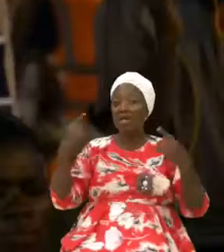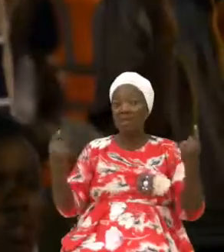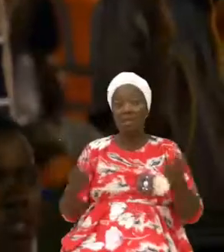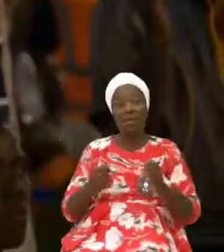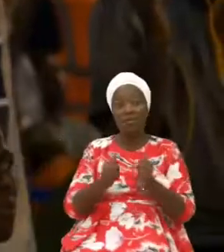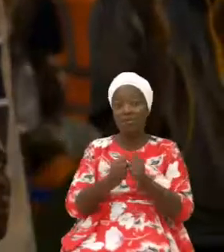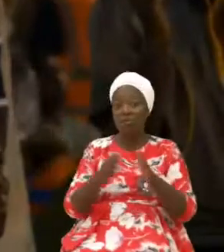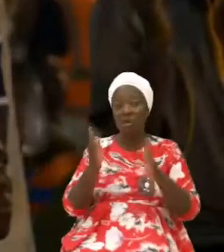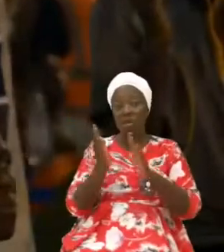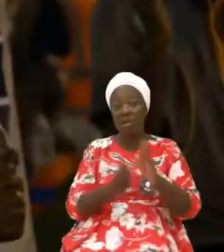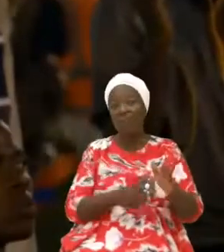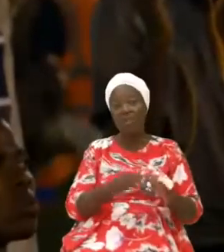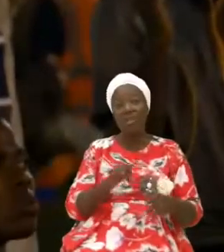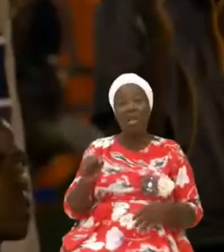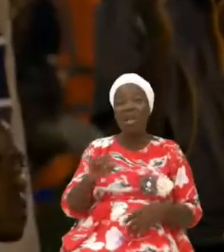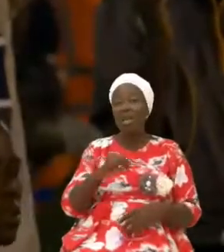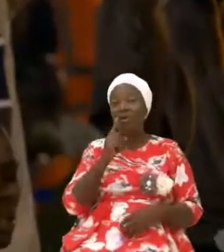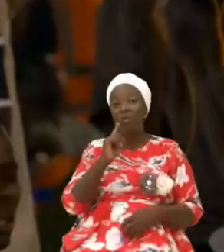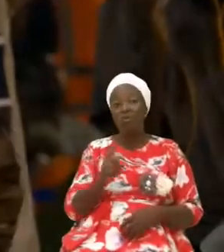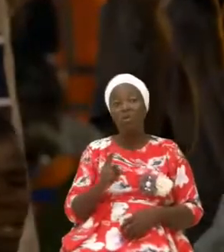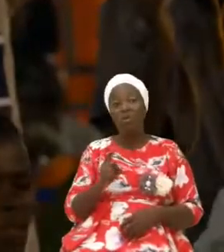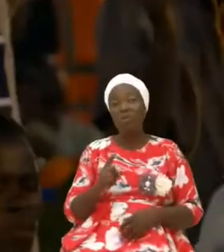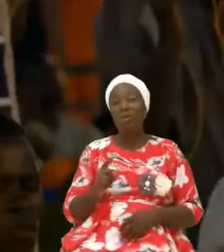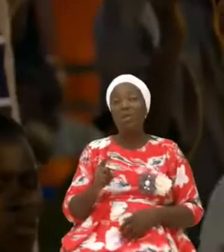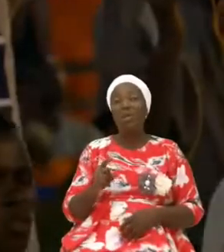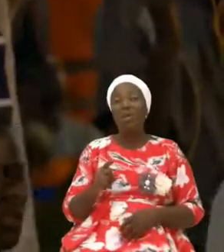my sins, without exception,